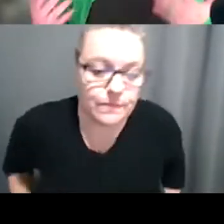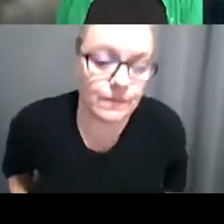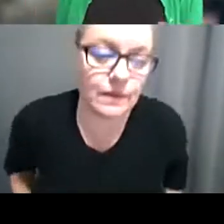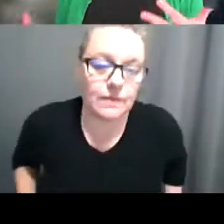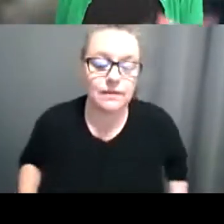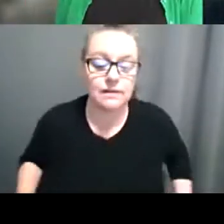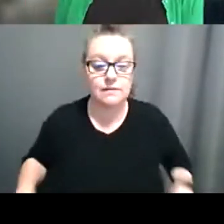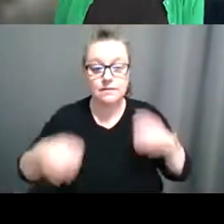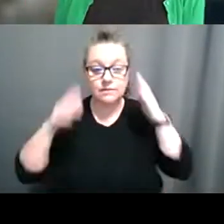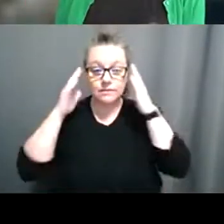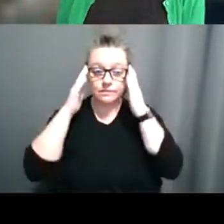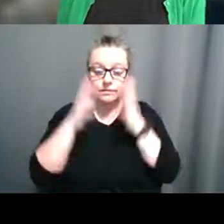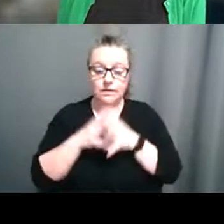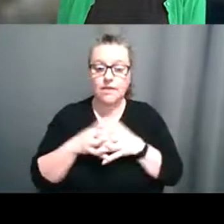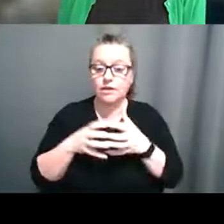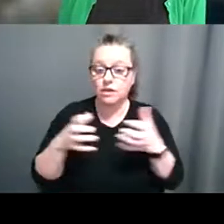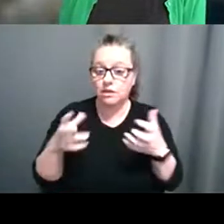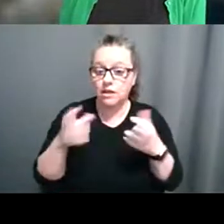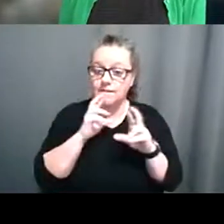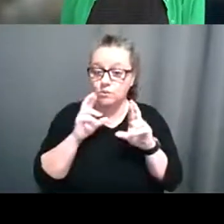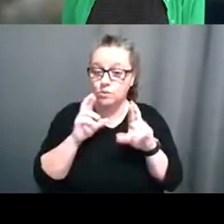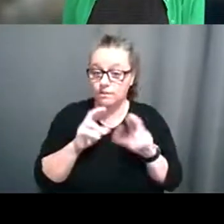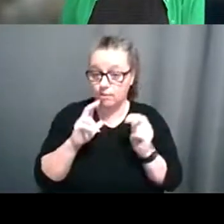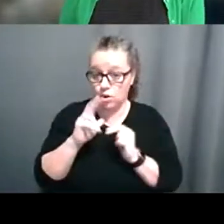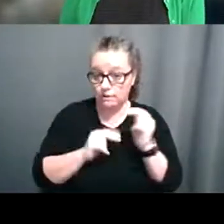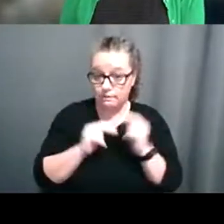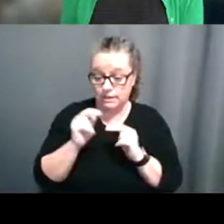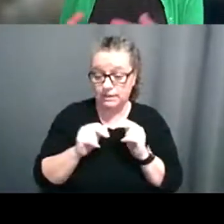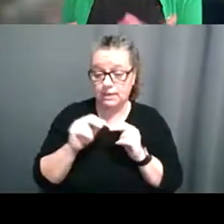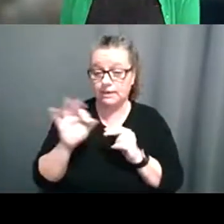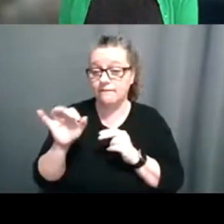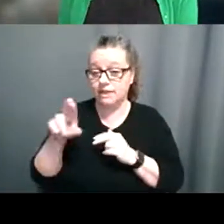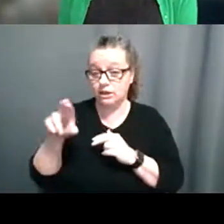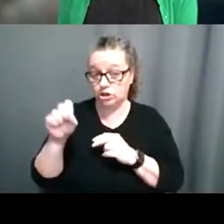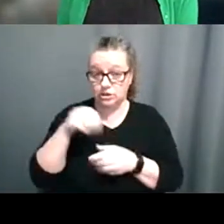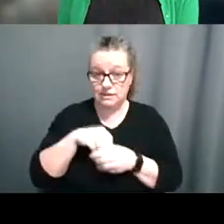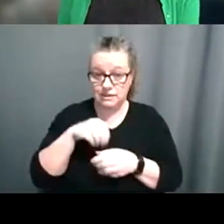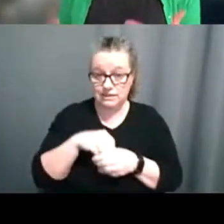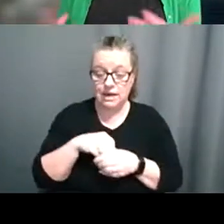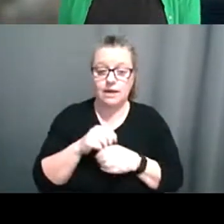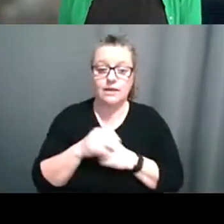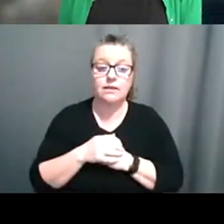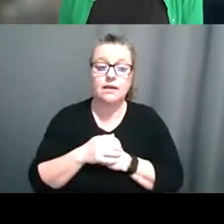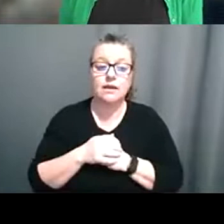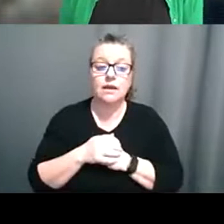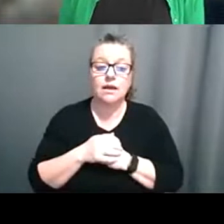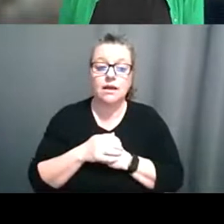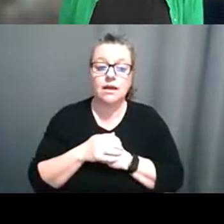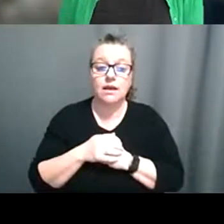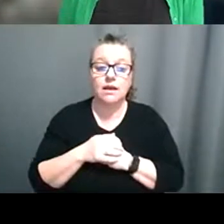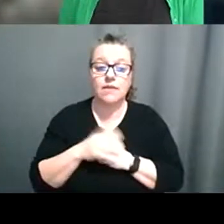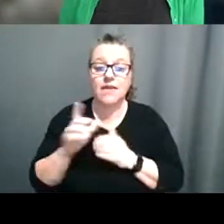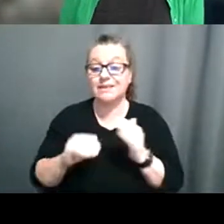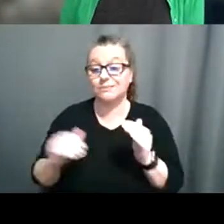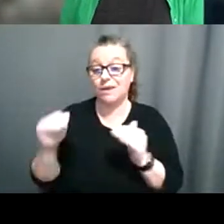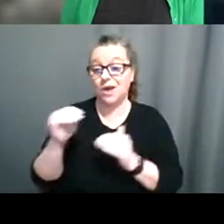There are a lot of report building features within SharePoint, including graphs, but that is beyond the time I